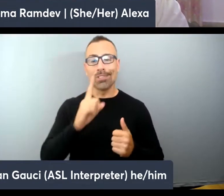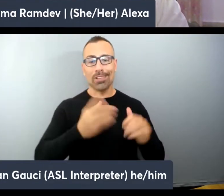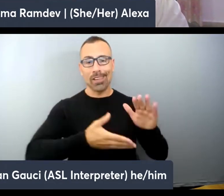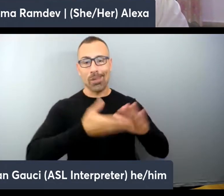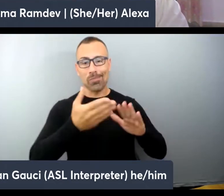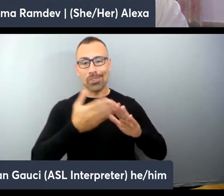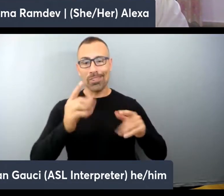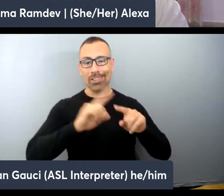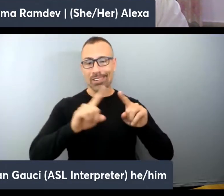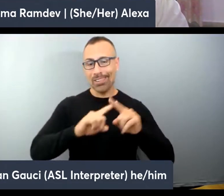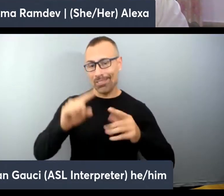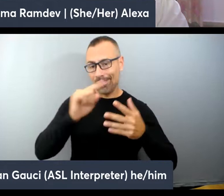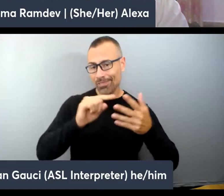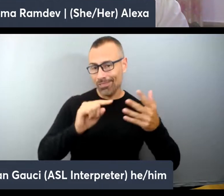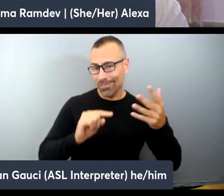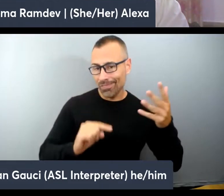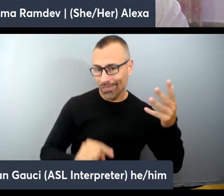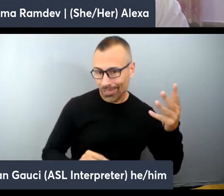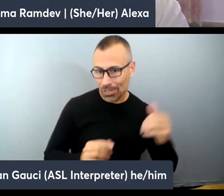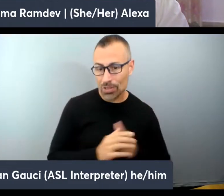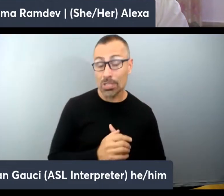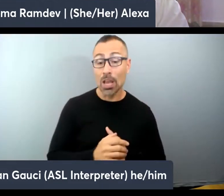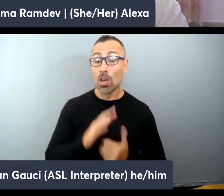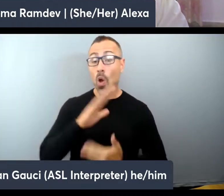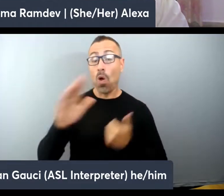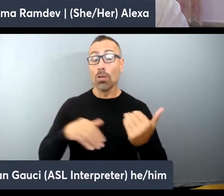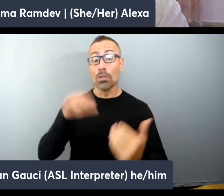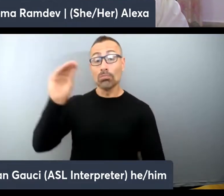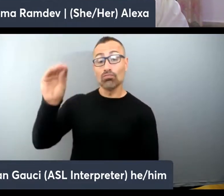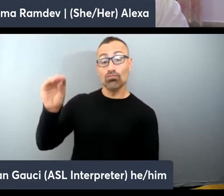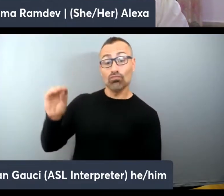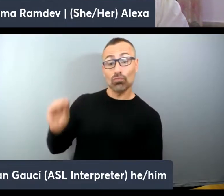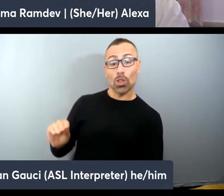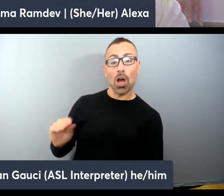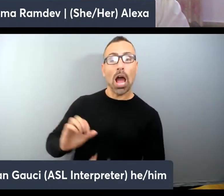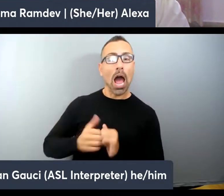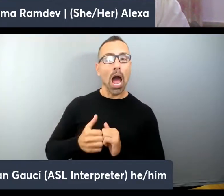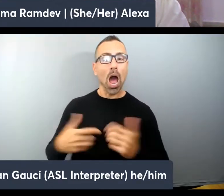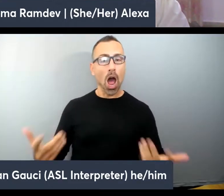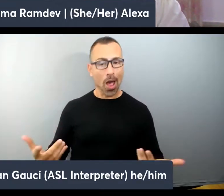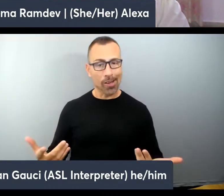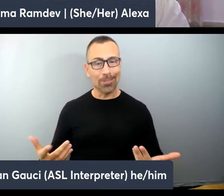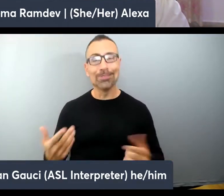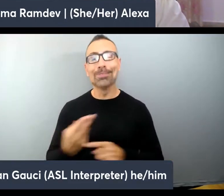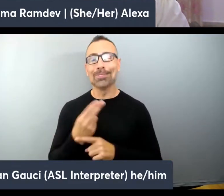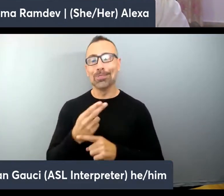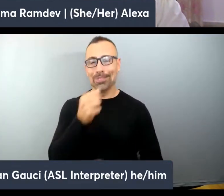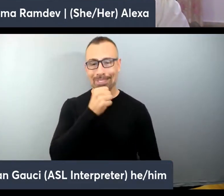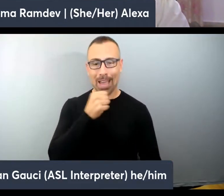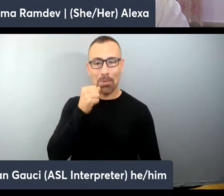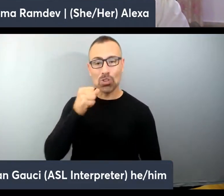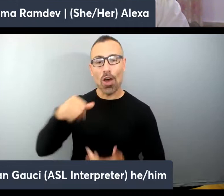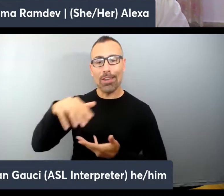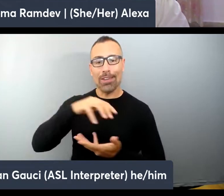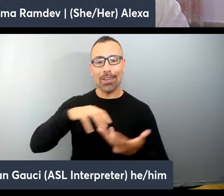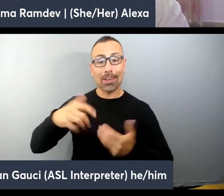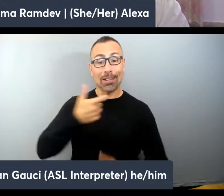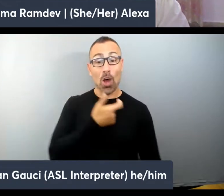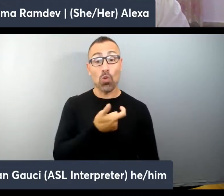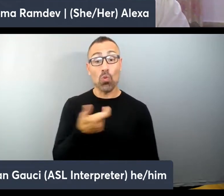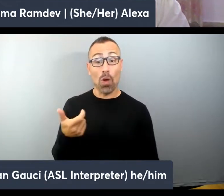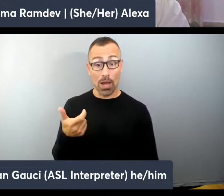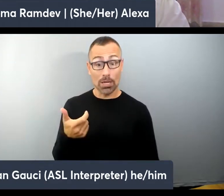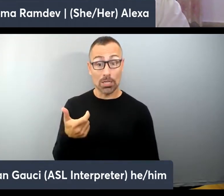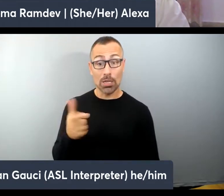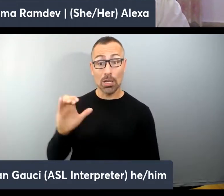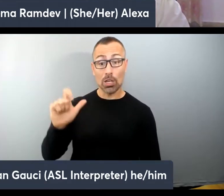all logged to Amazon CloudWatch. So folks may have heard of Amazon CloudWatch. It's really great AWS